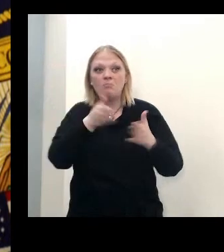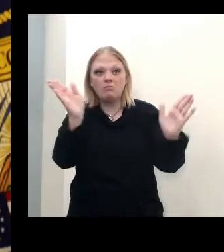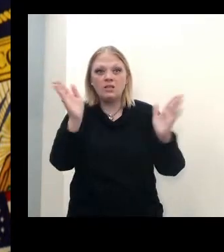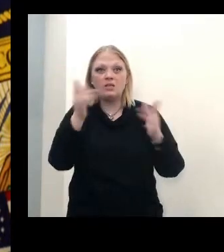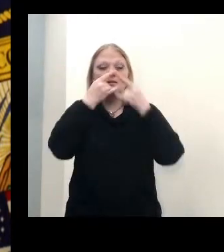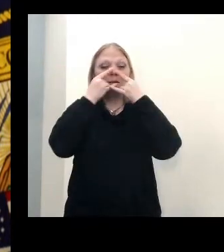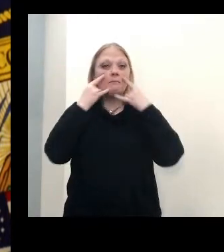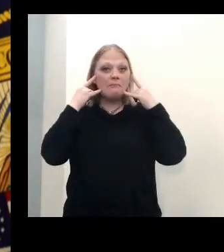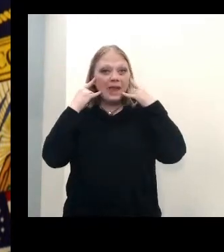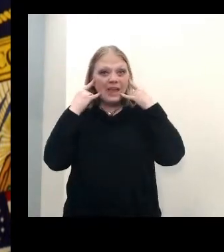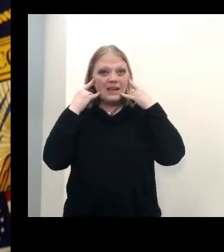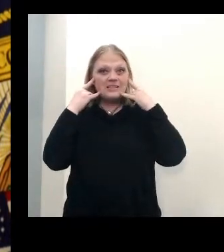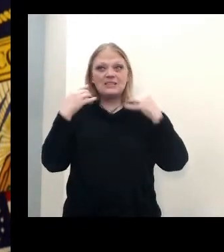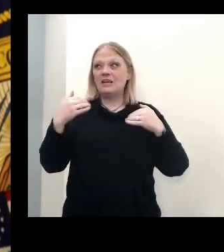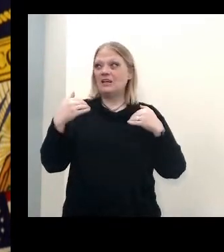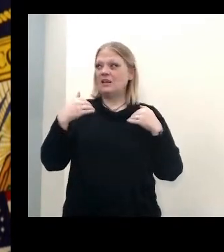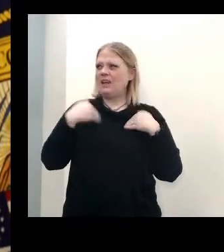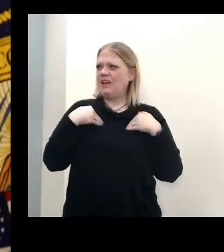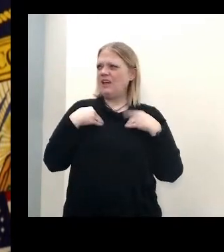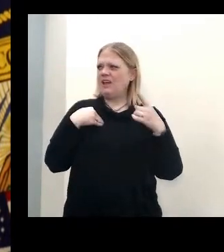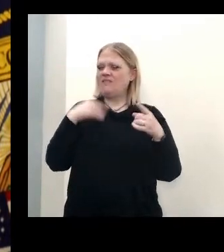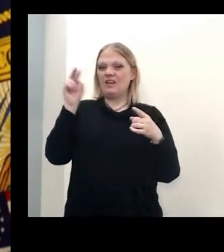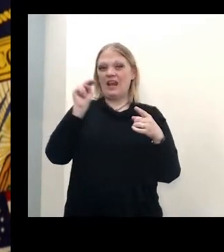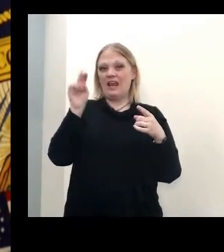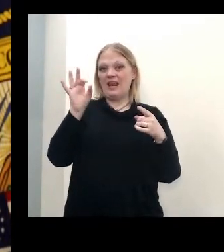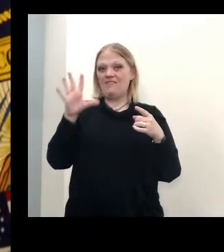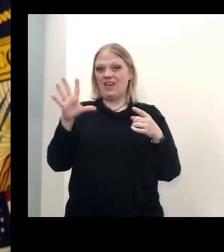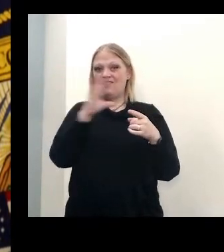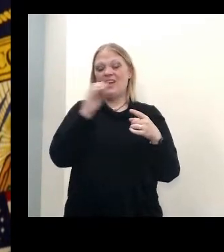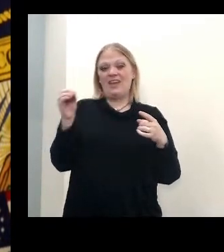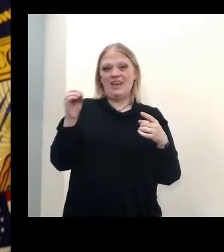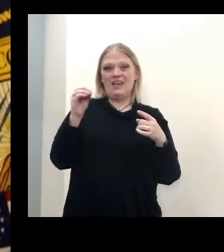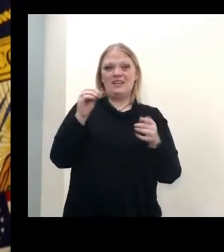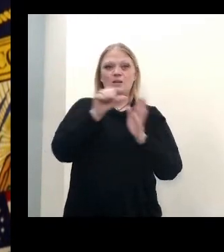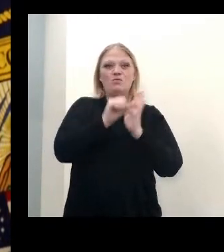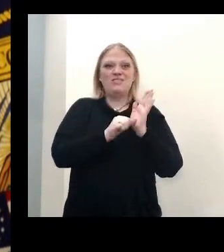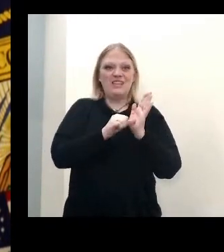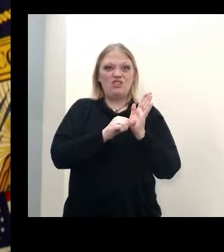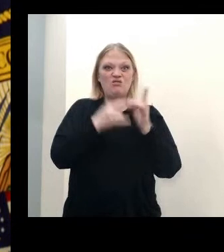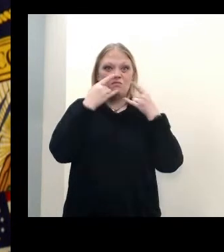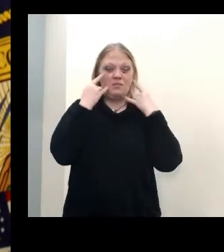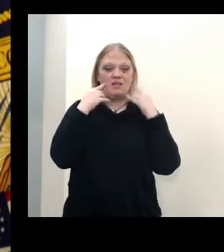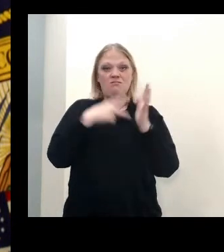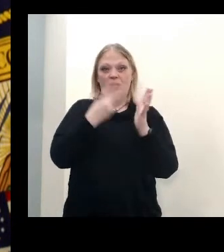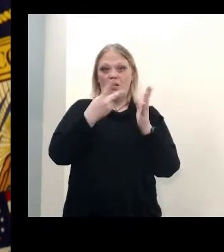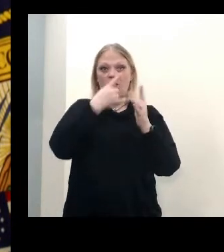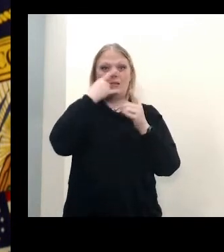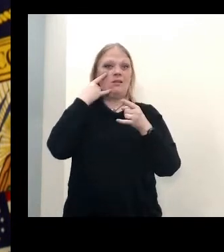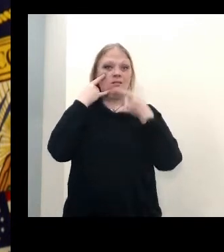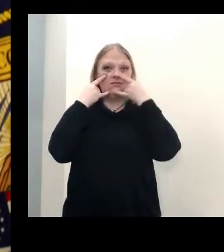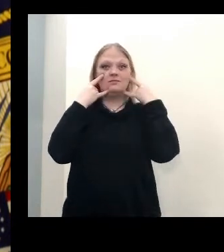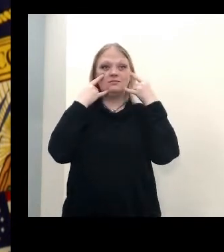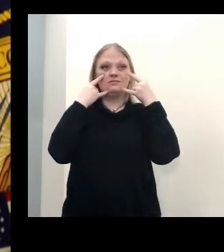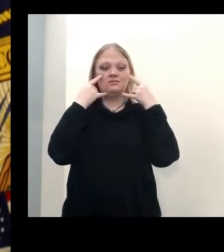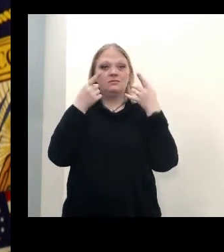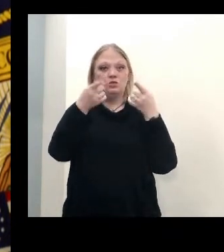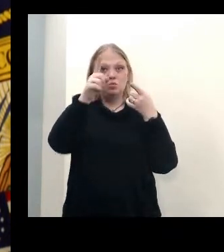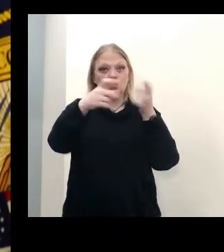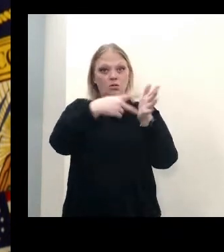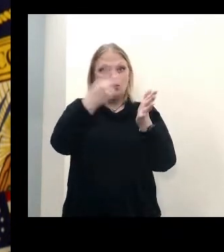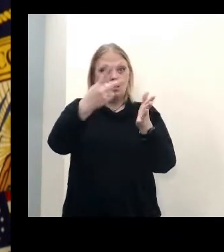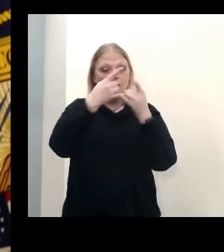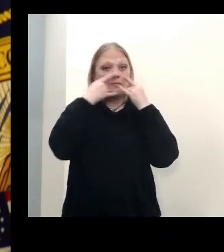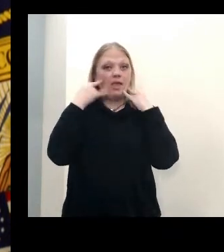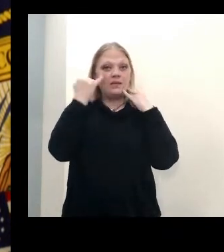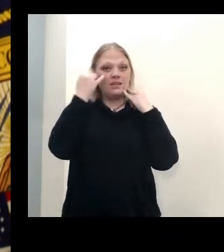masked. I have an N95 and a procedural mask. I'm double masking, and you should double mask when you're